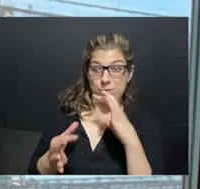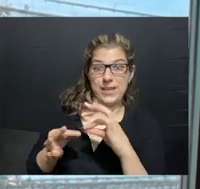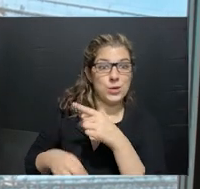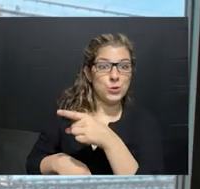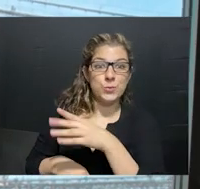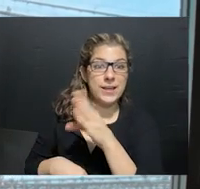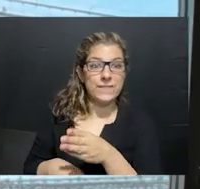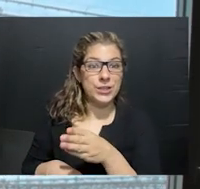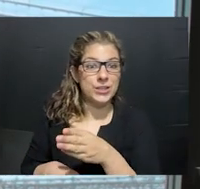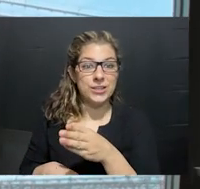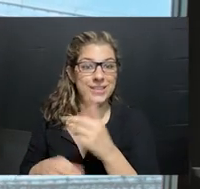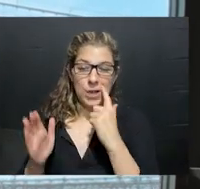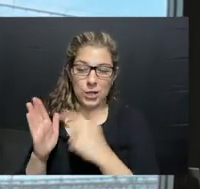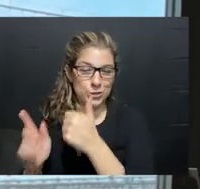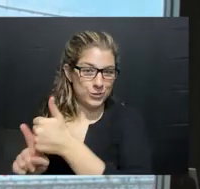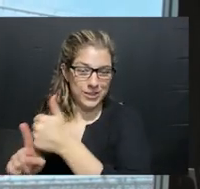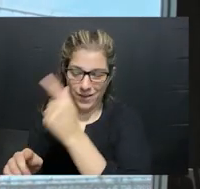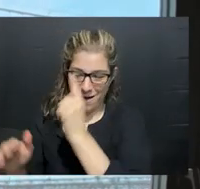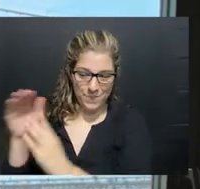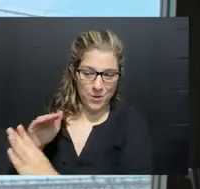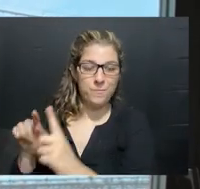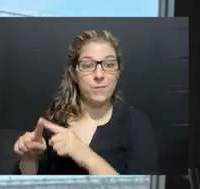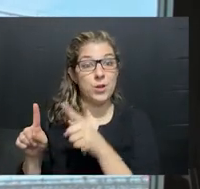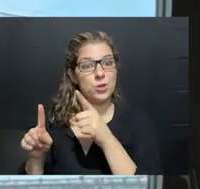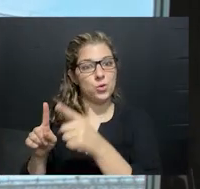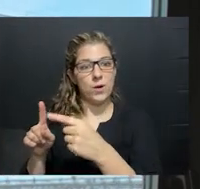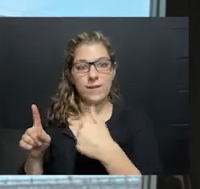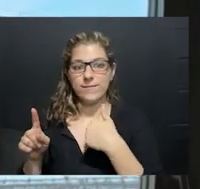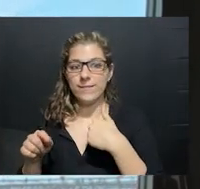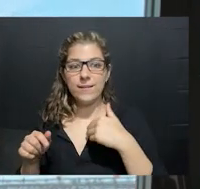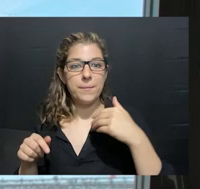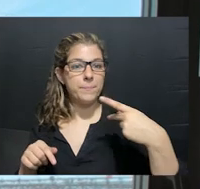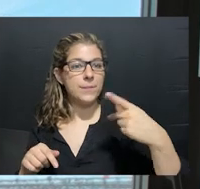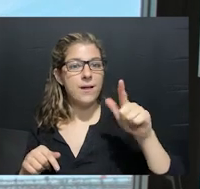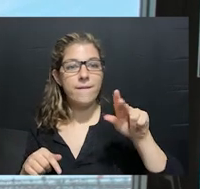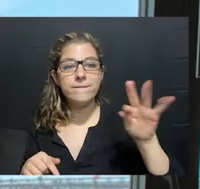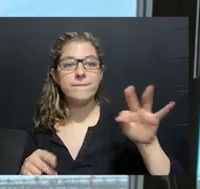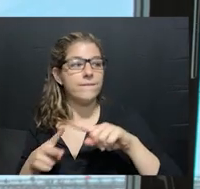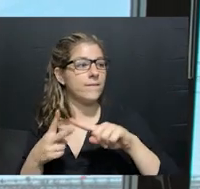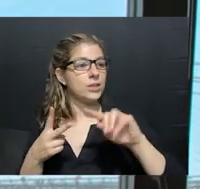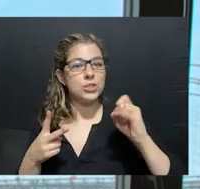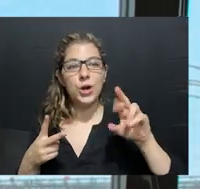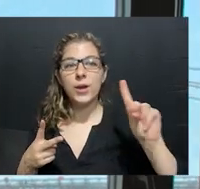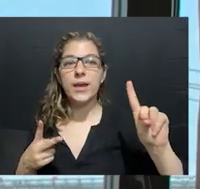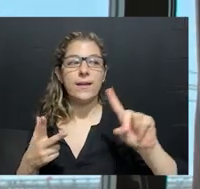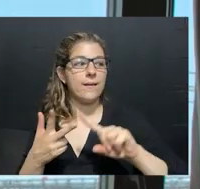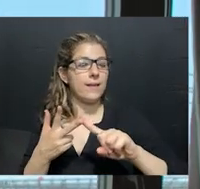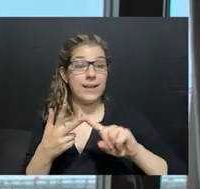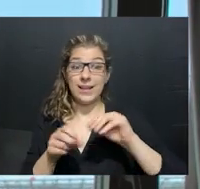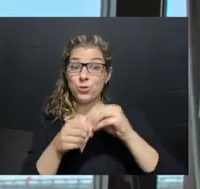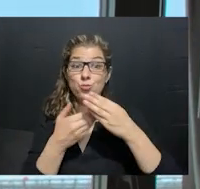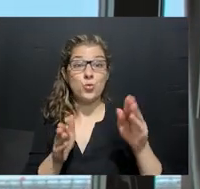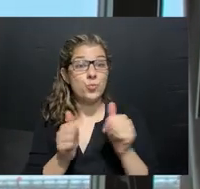you would never acknowledge this. You're too humble, but you had Axelrod, you had Pluff, you had Jarrett, and right up in there in